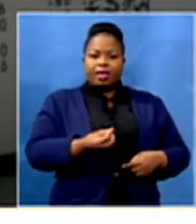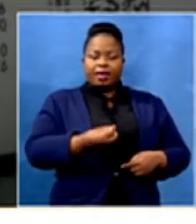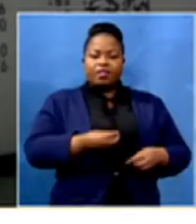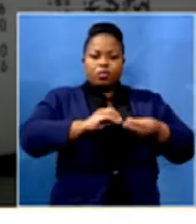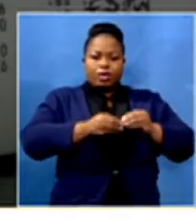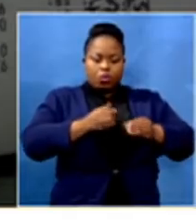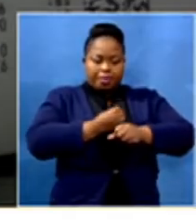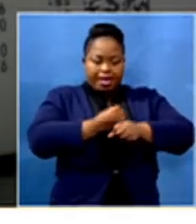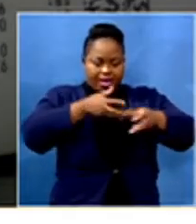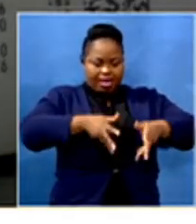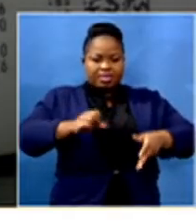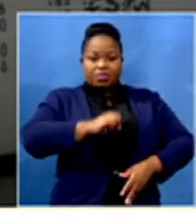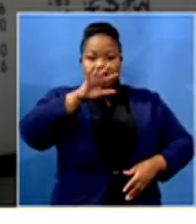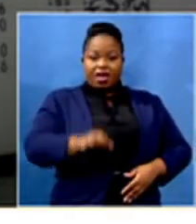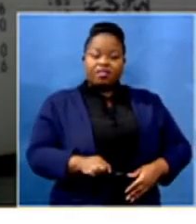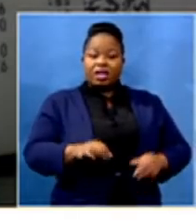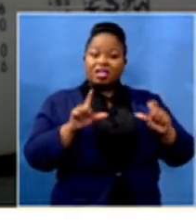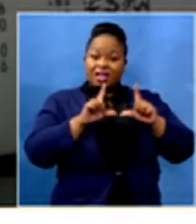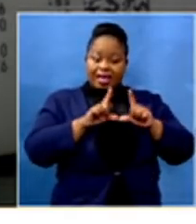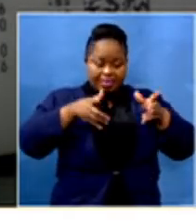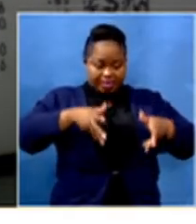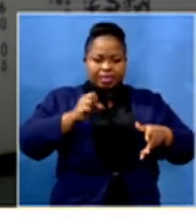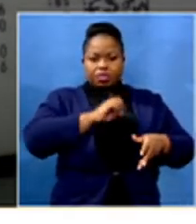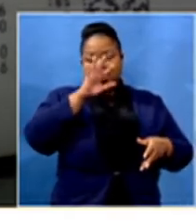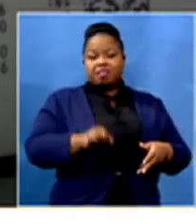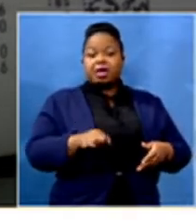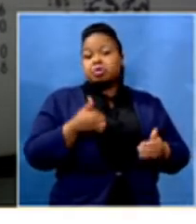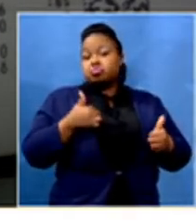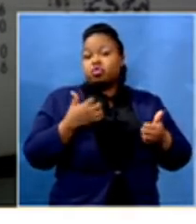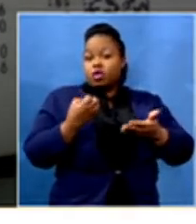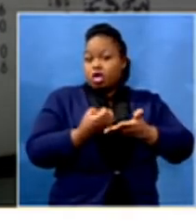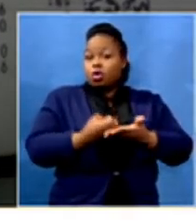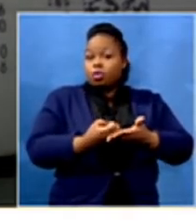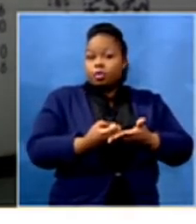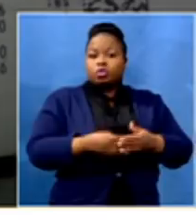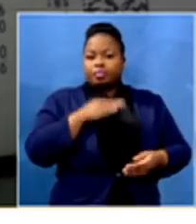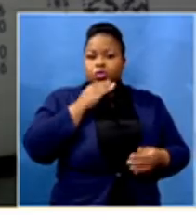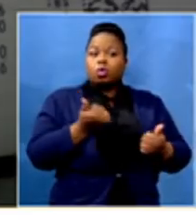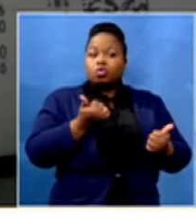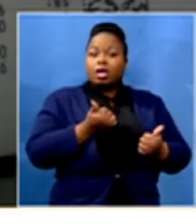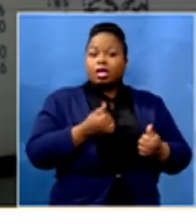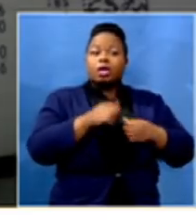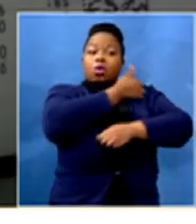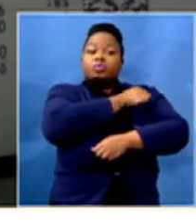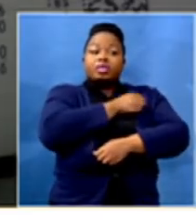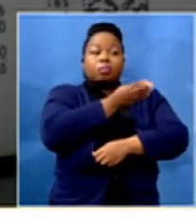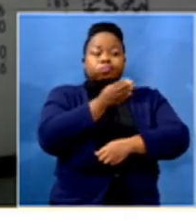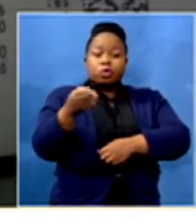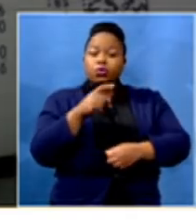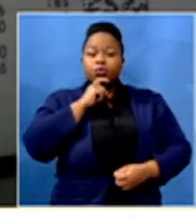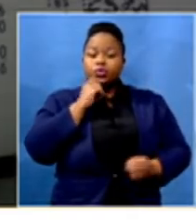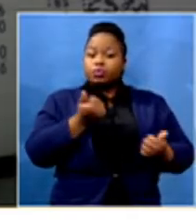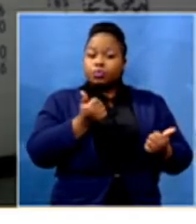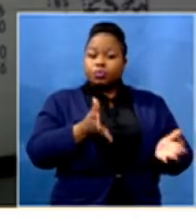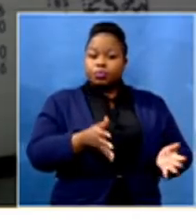being here in South Africa with licenses in South Africa as well. Is it now already being used in hospitals for these patients you talk